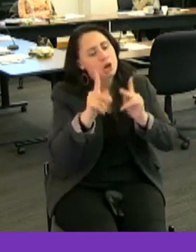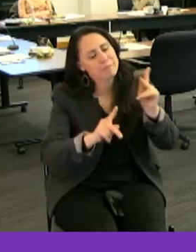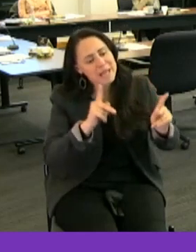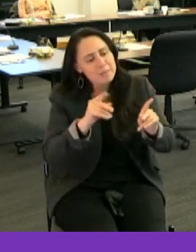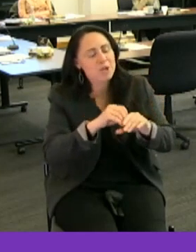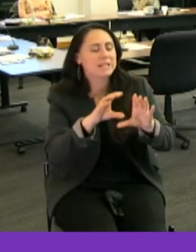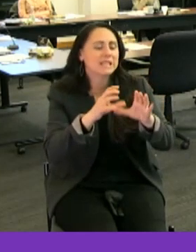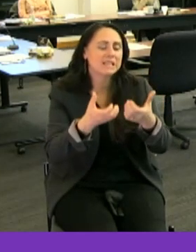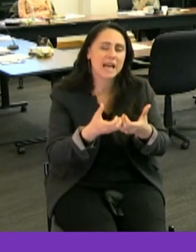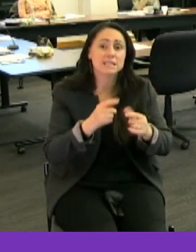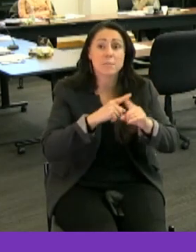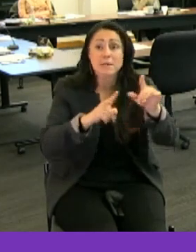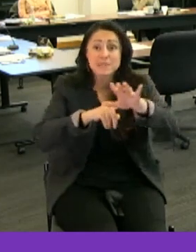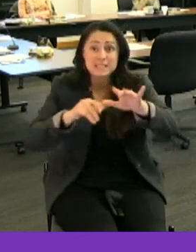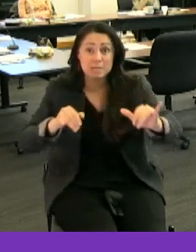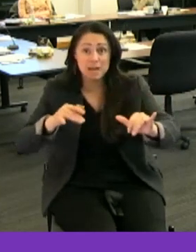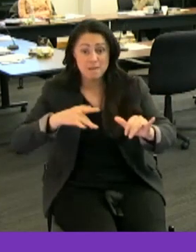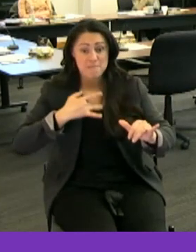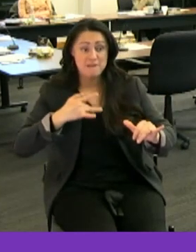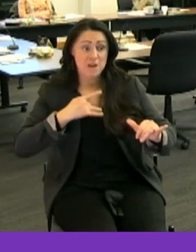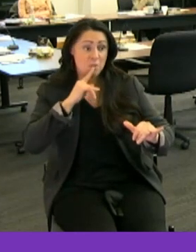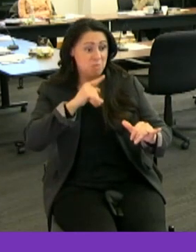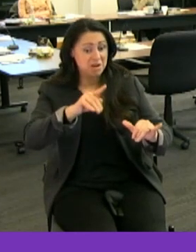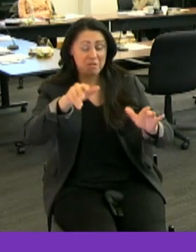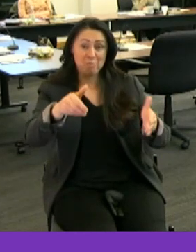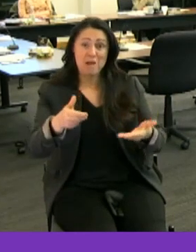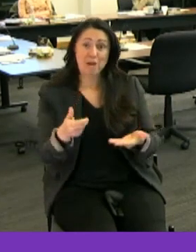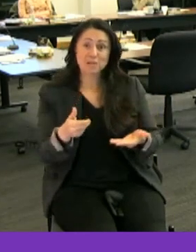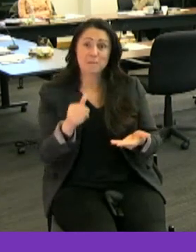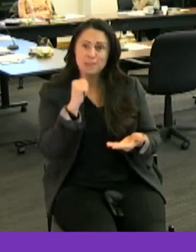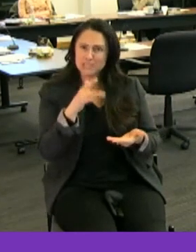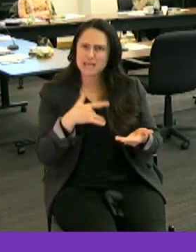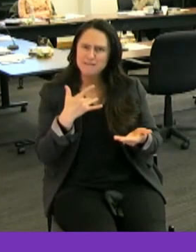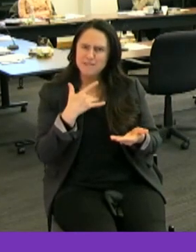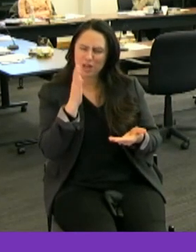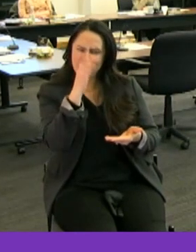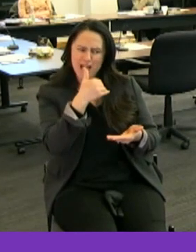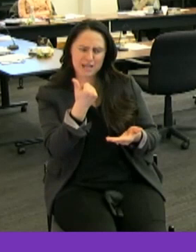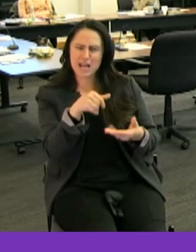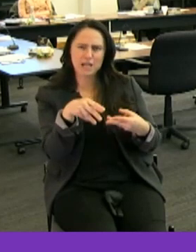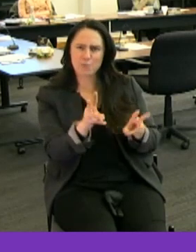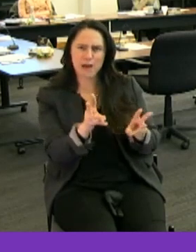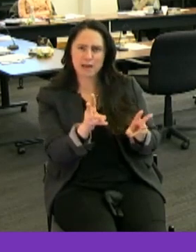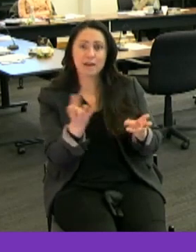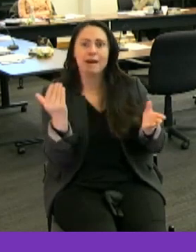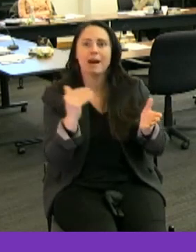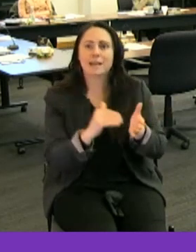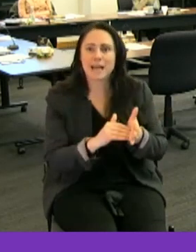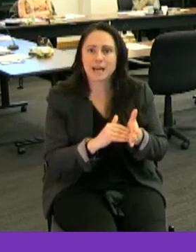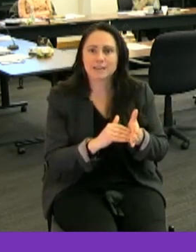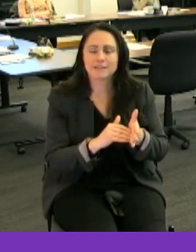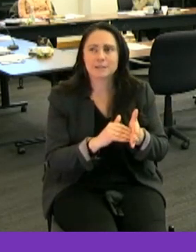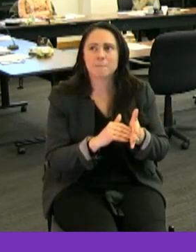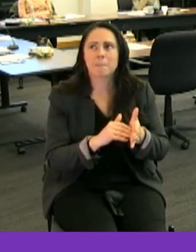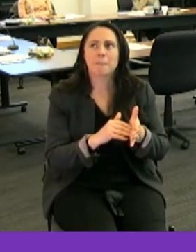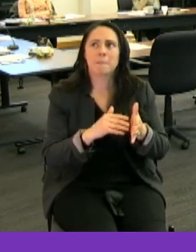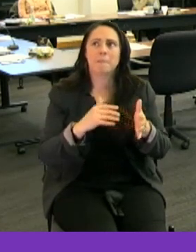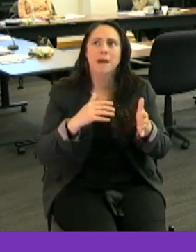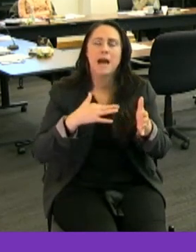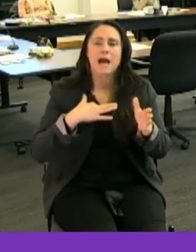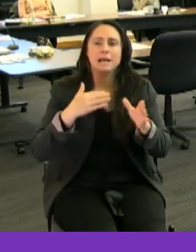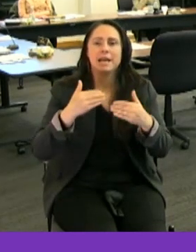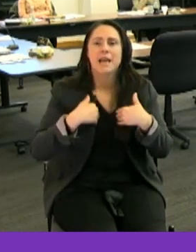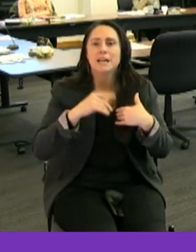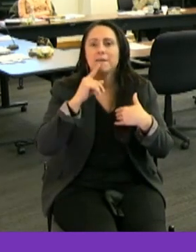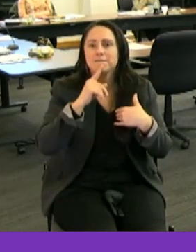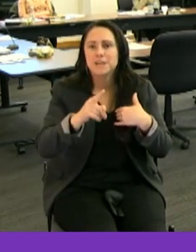in classes, but at the same time they felt pretty welcome. They didn't feel odd in any way. Again, I got a